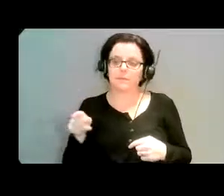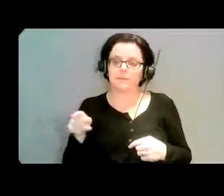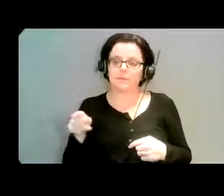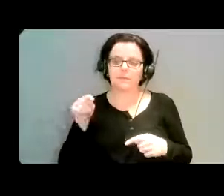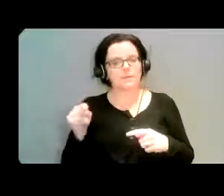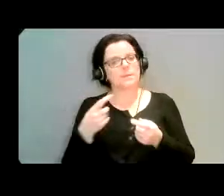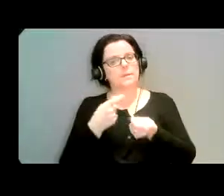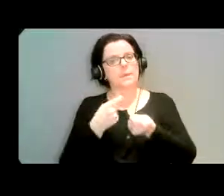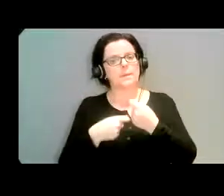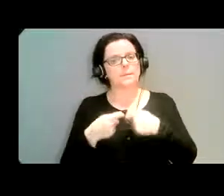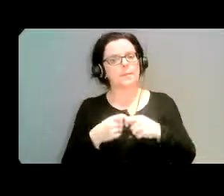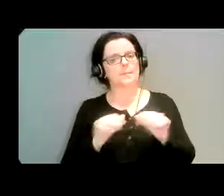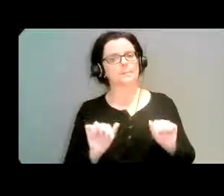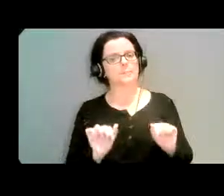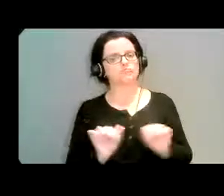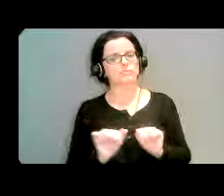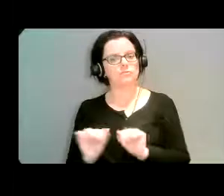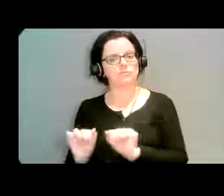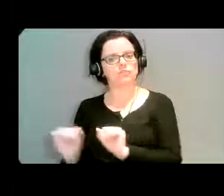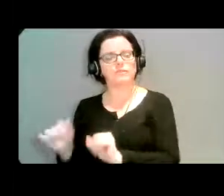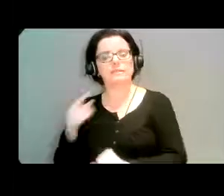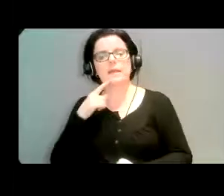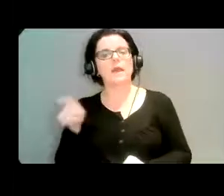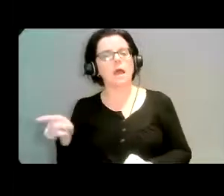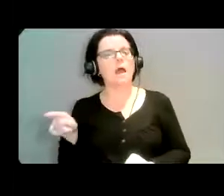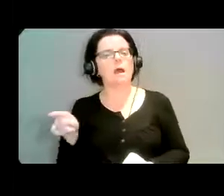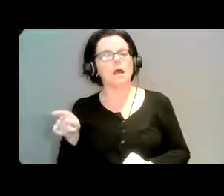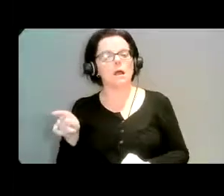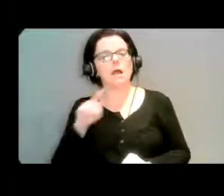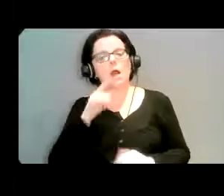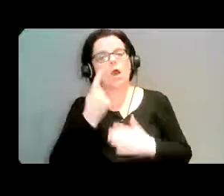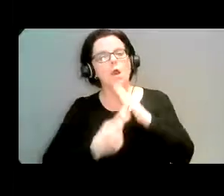it's saying, for example, we will only fund